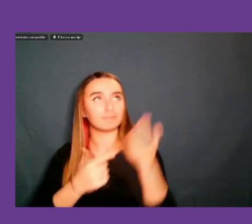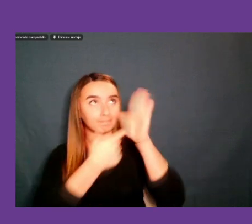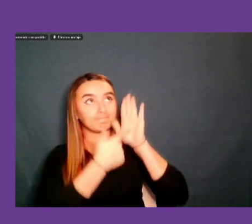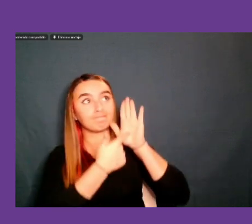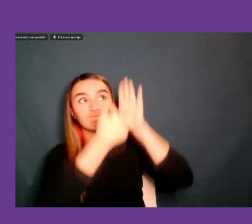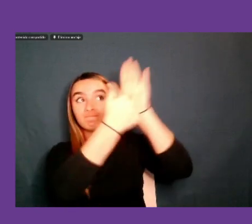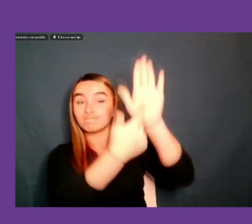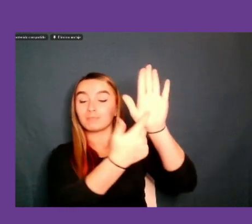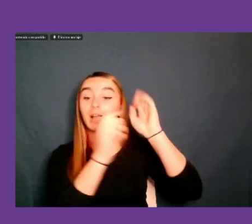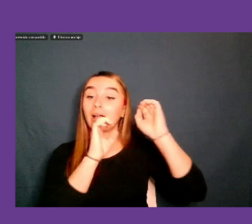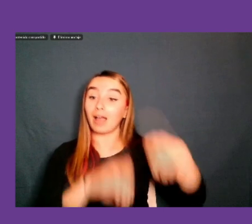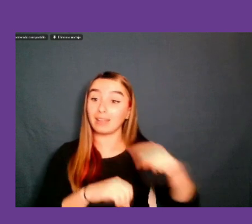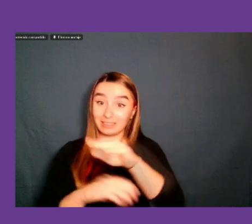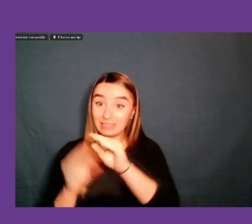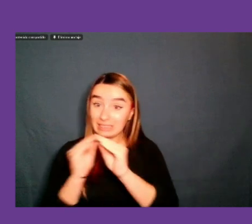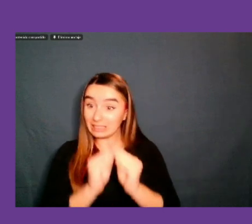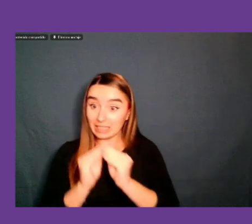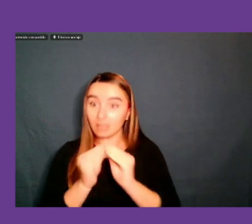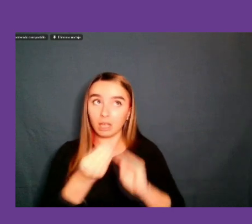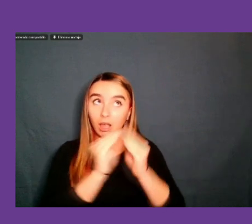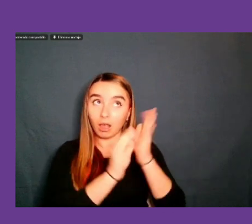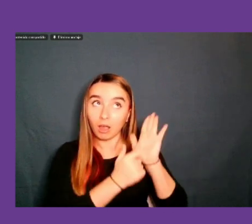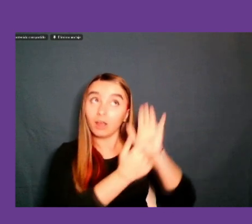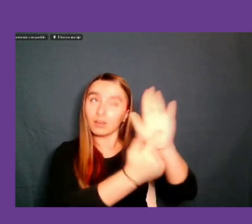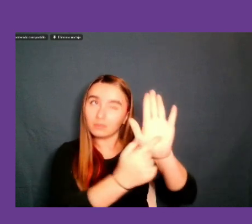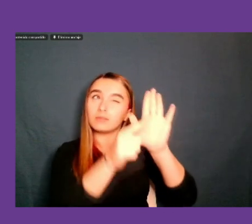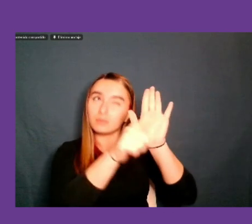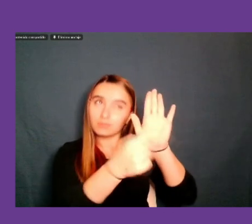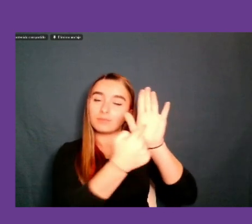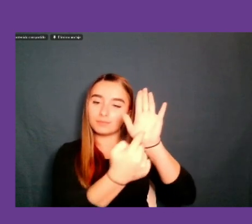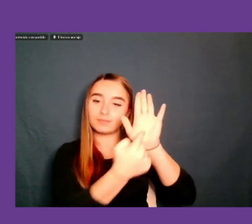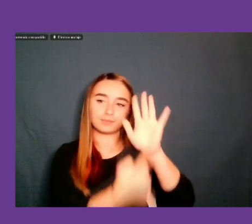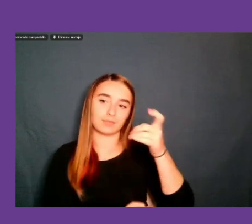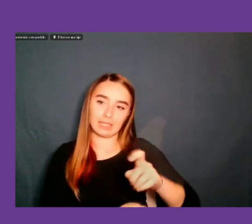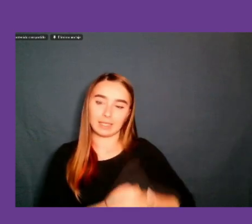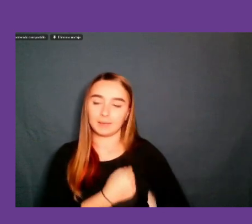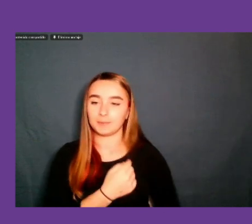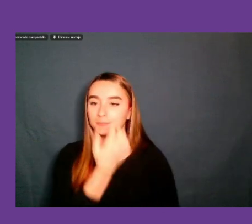standards, we think that they have to listen. Next.